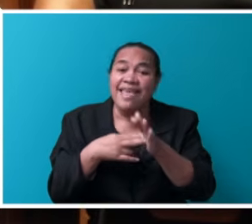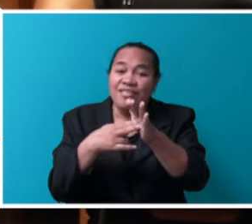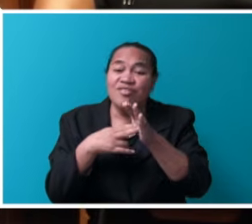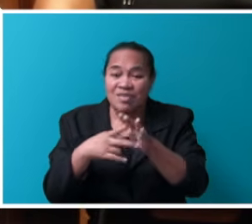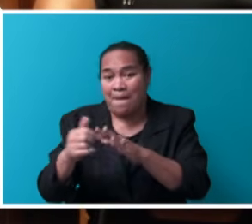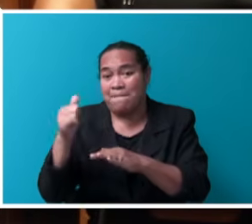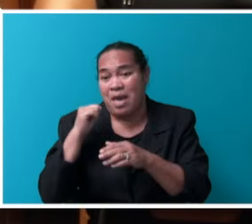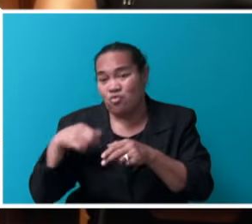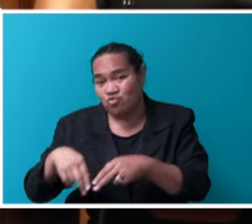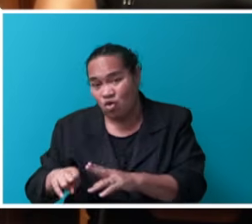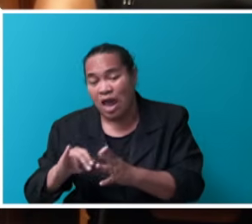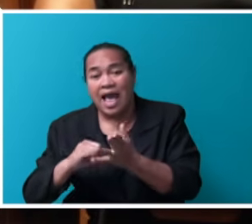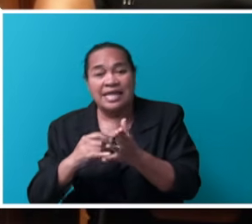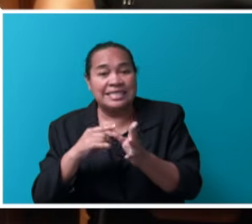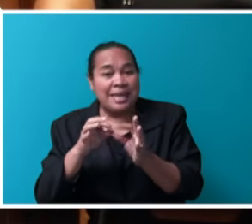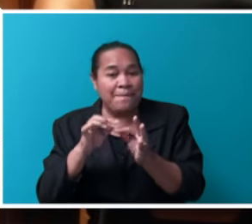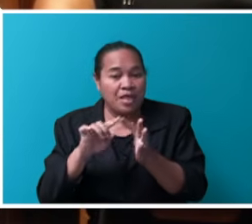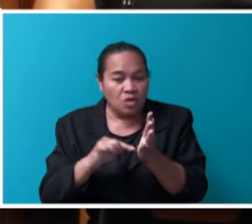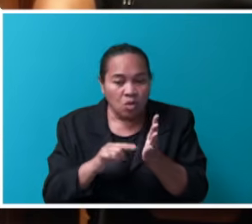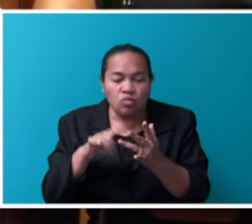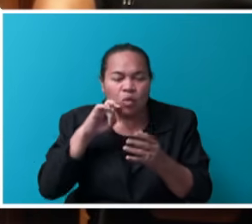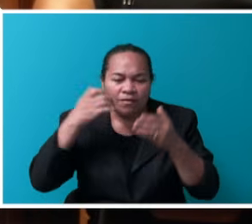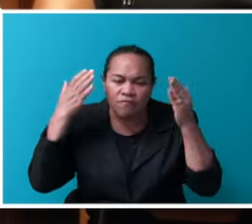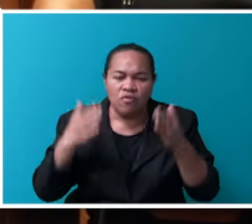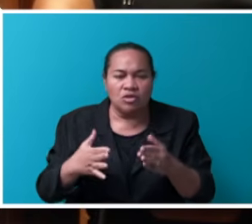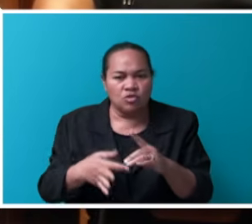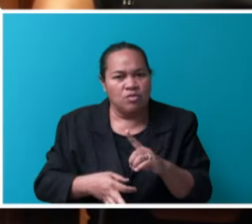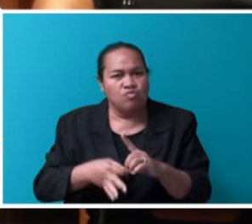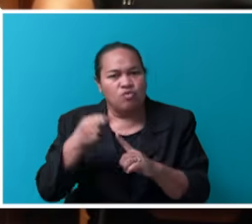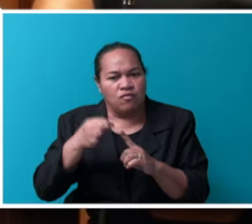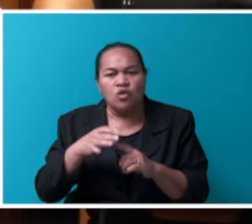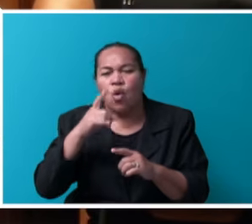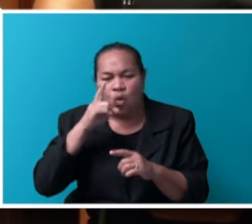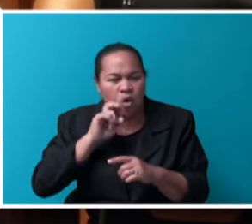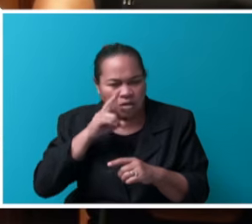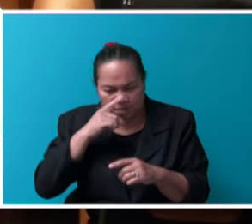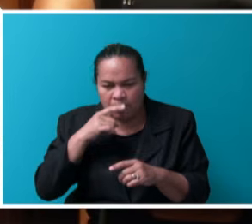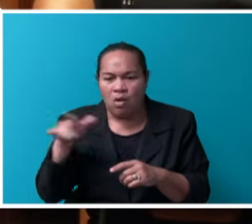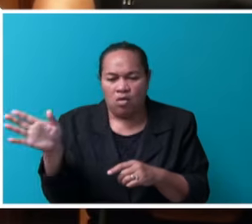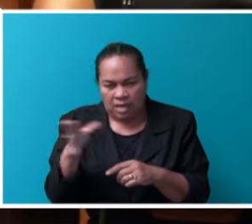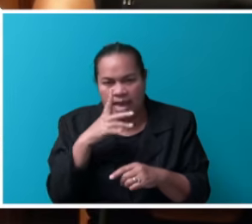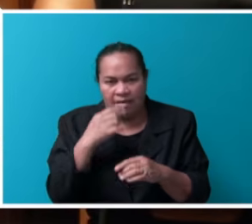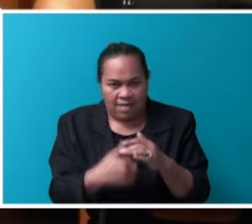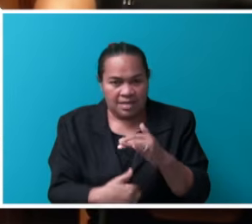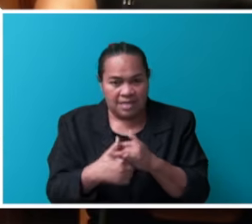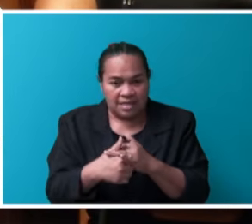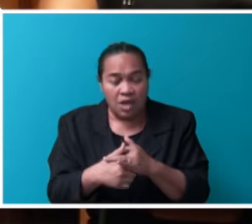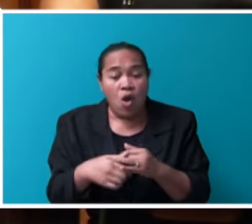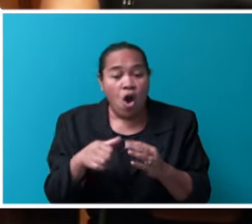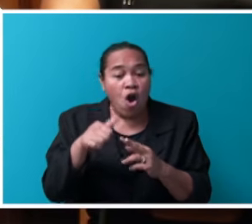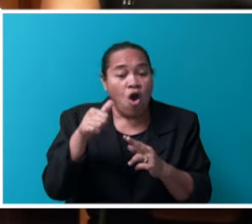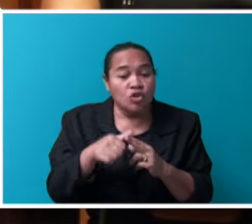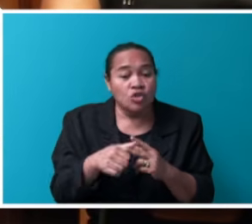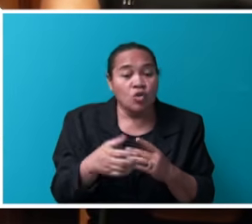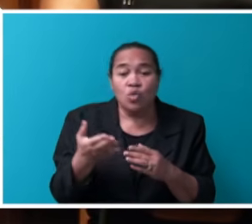and Sambeto Road areas, focusing on improved and consistent water supply. We are also investing in water extensions to